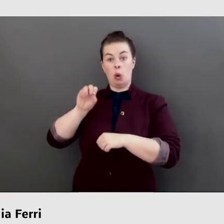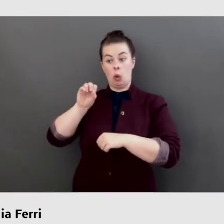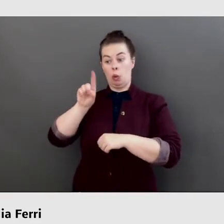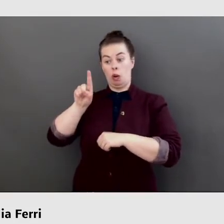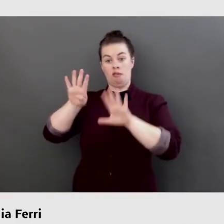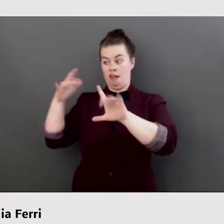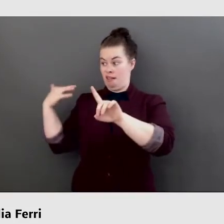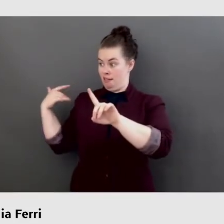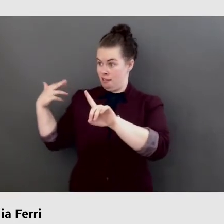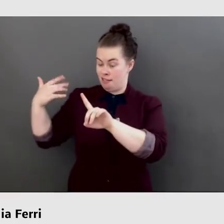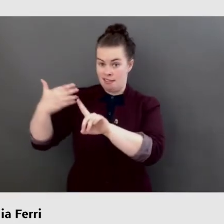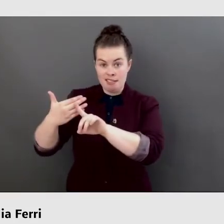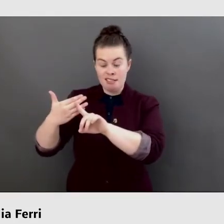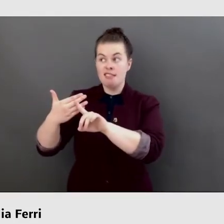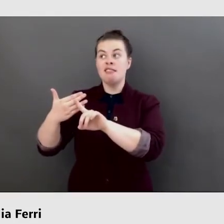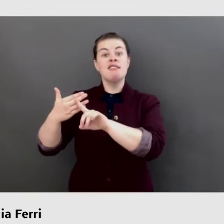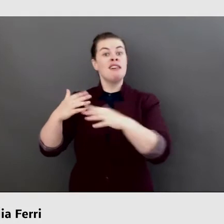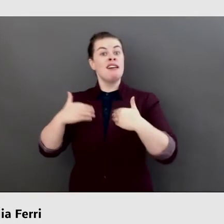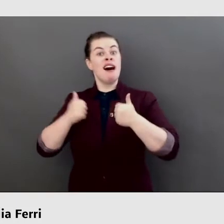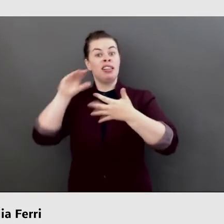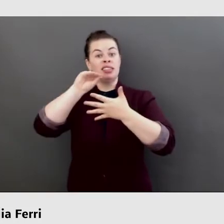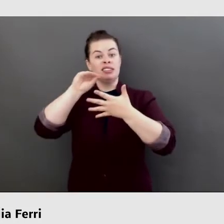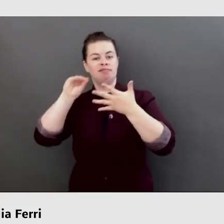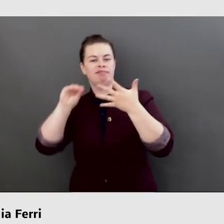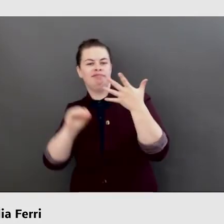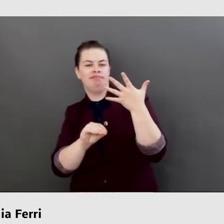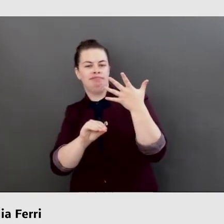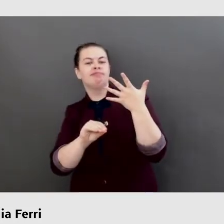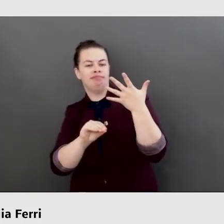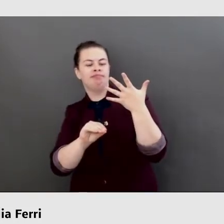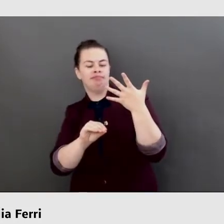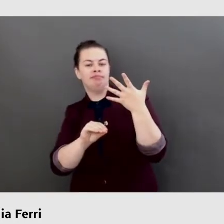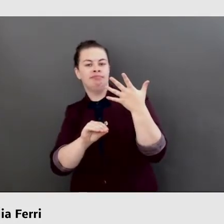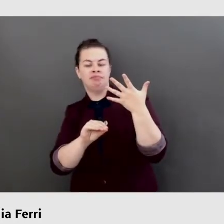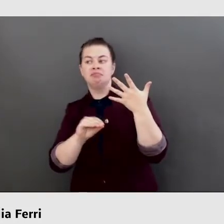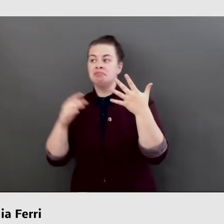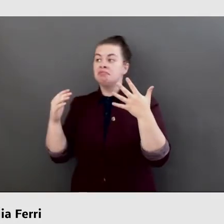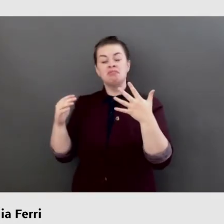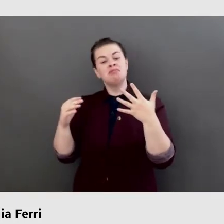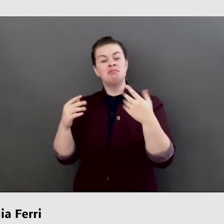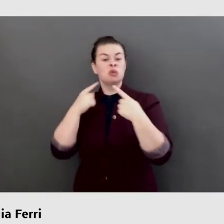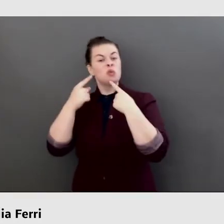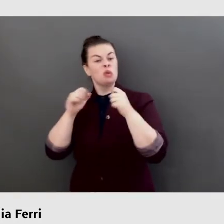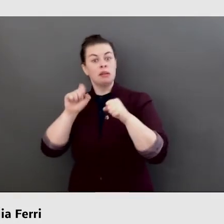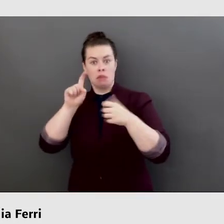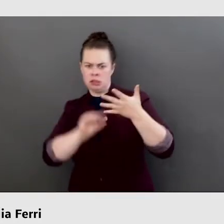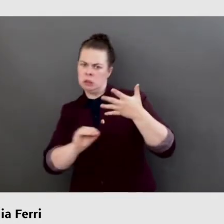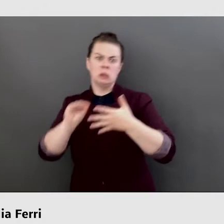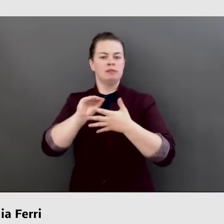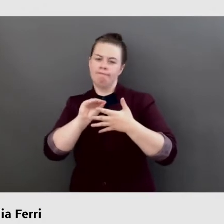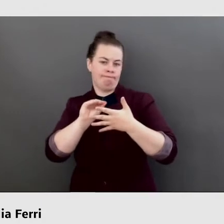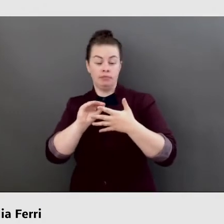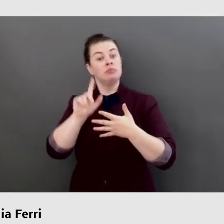until 2019, so the Juncker Commission didn't really pay too much attention to